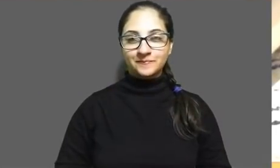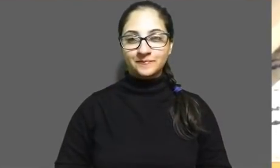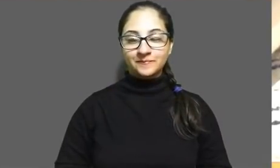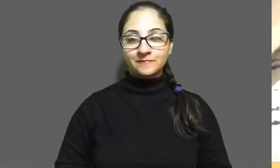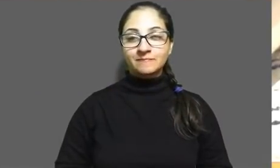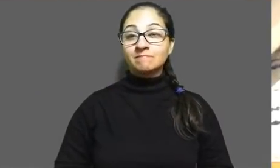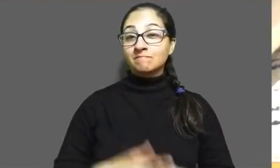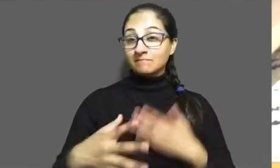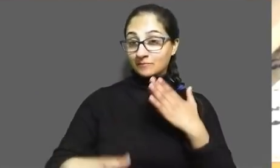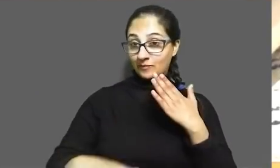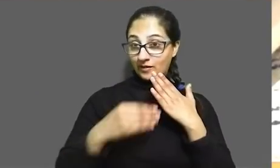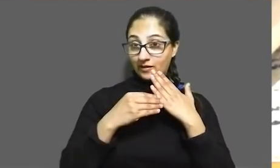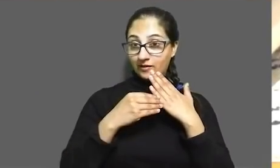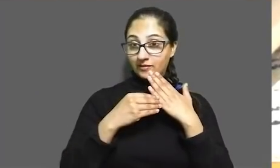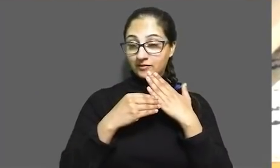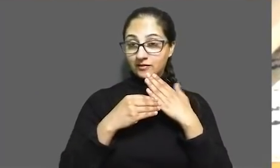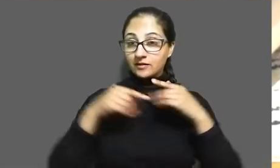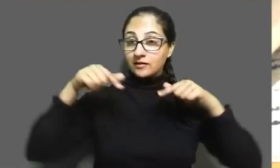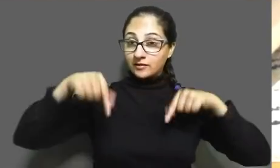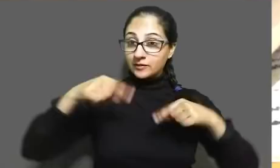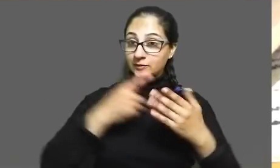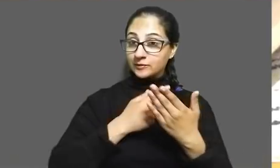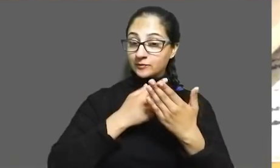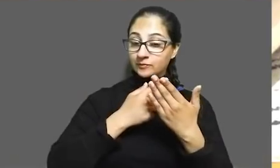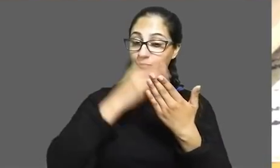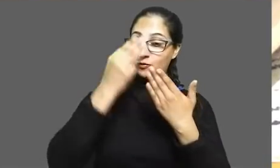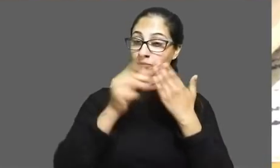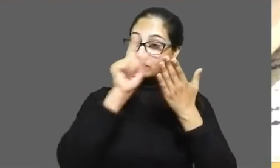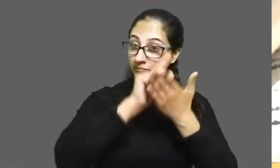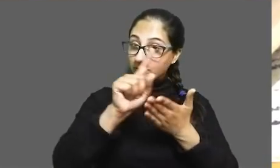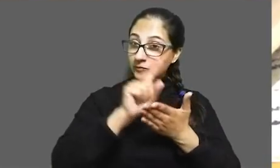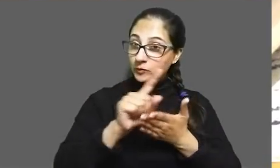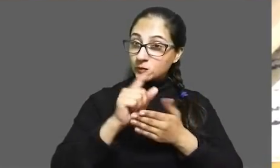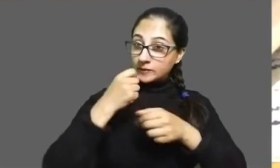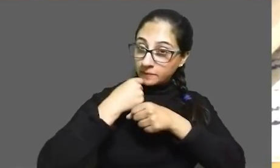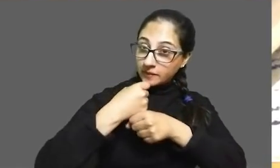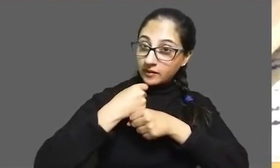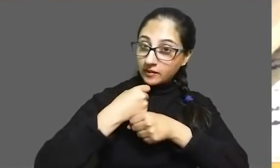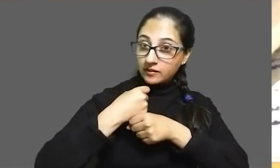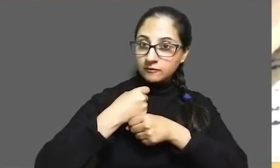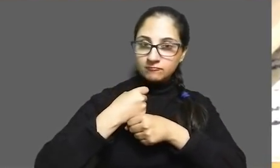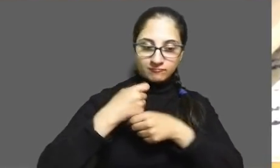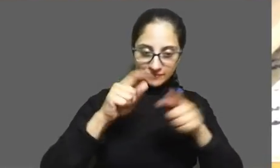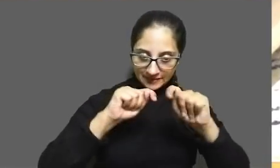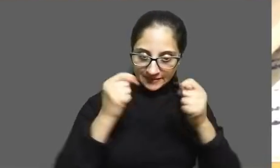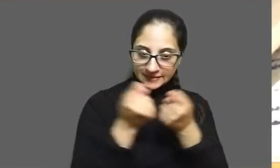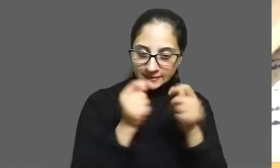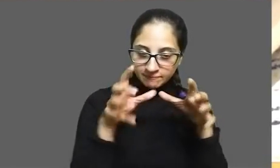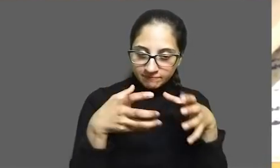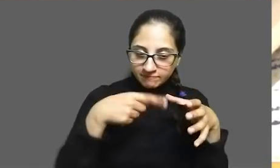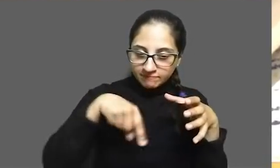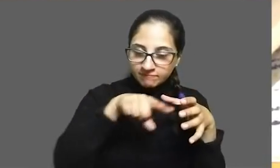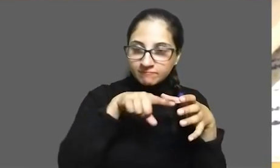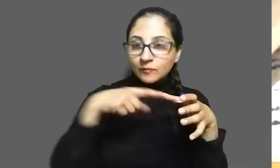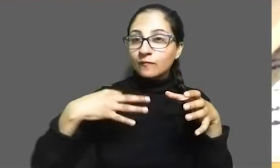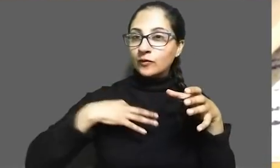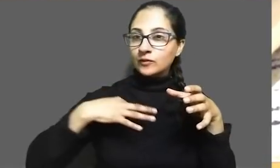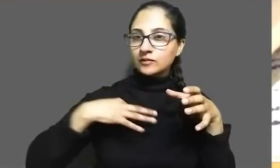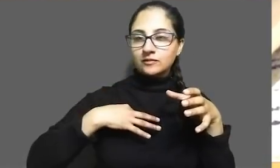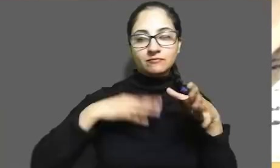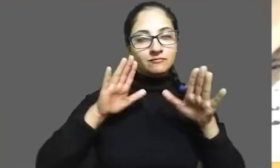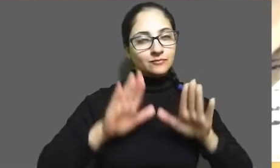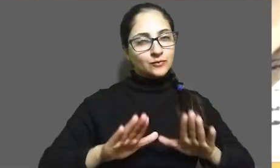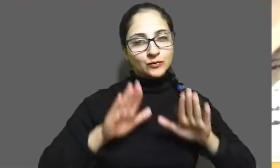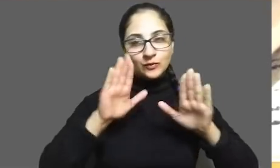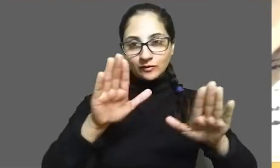and mighty team of volunteers to put together Friday Night Reflections every week. And I just want to commend all the